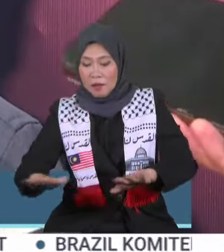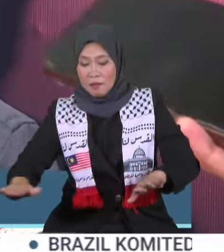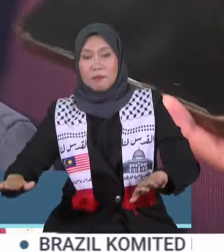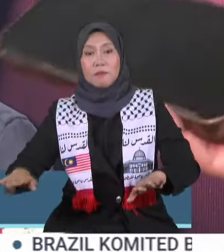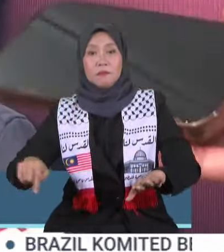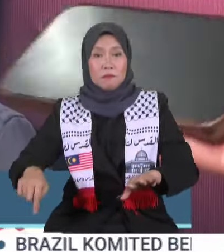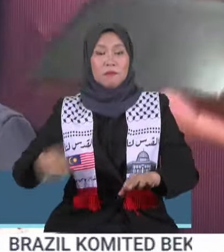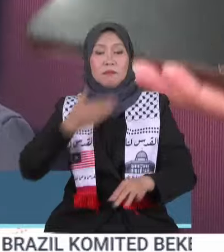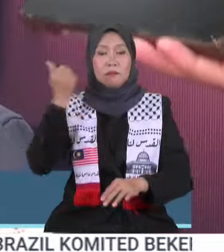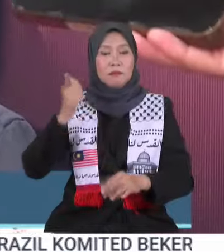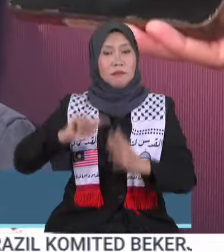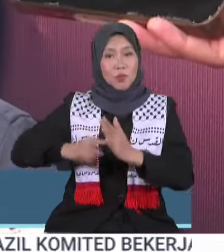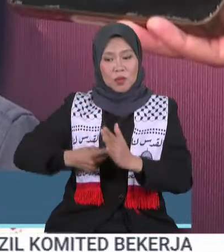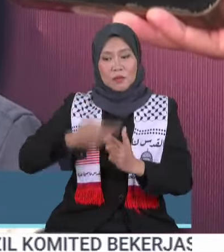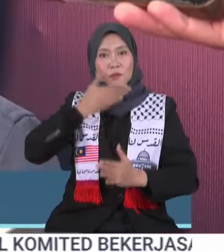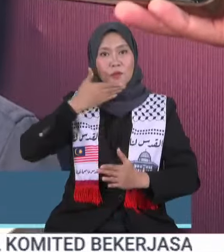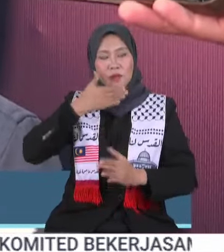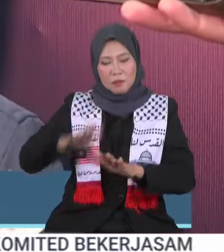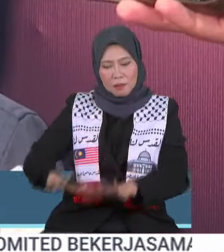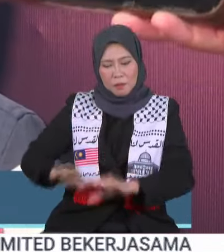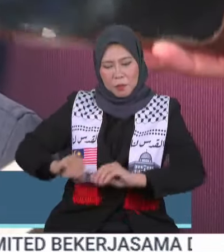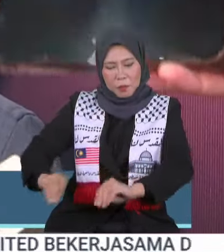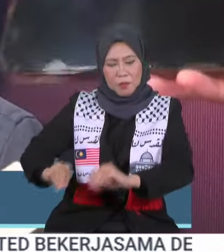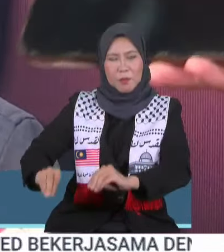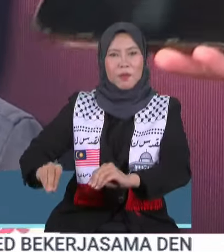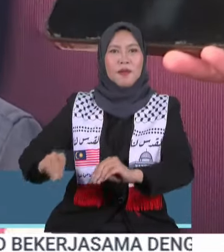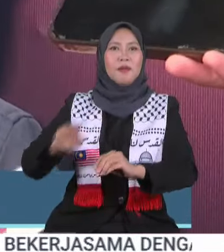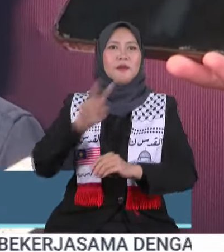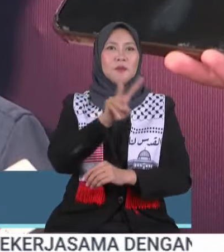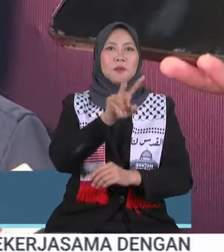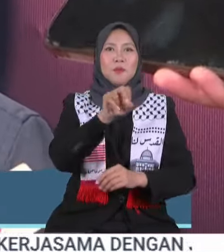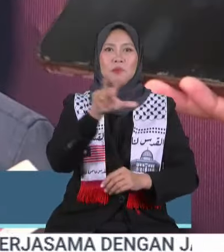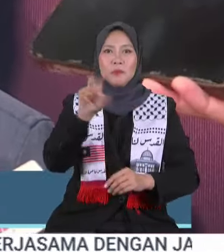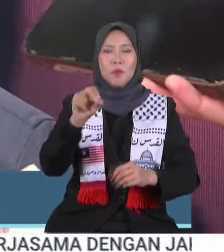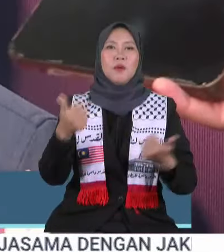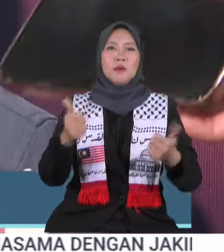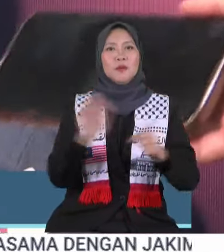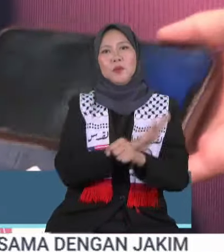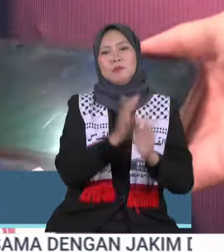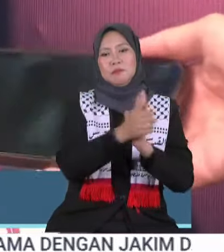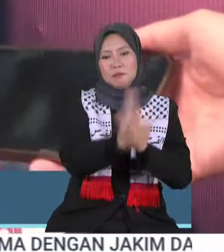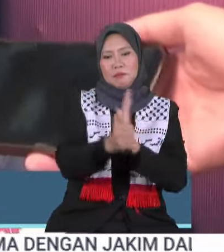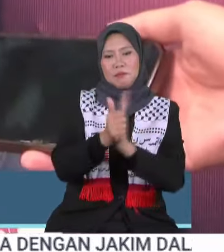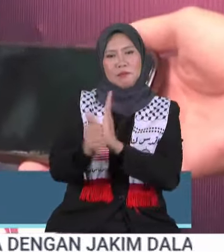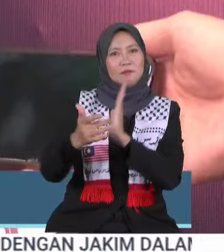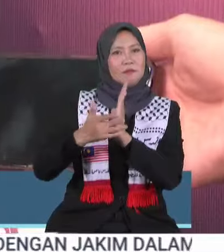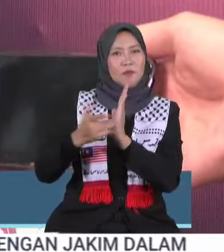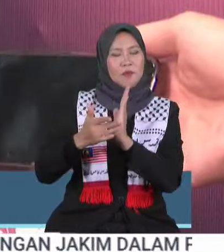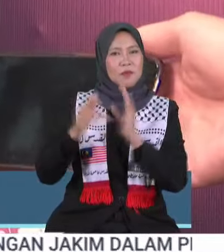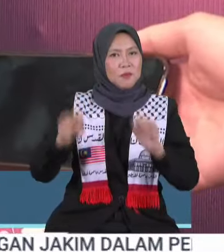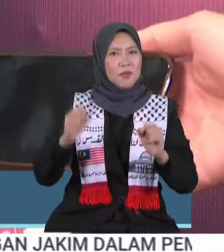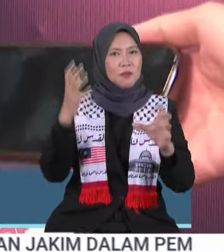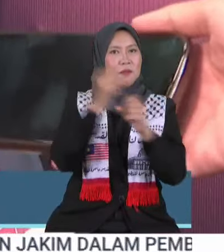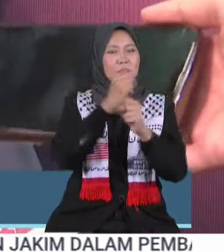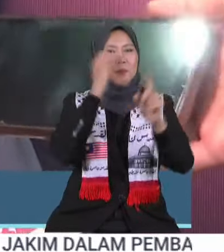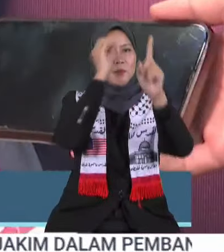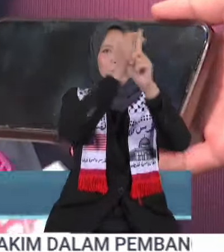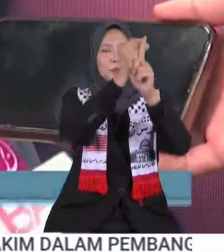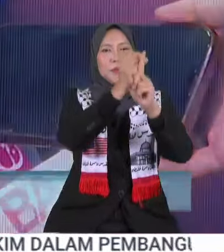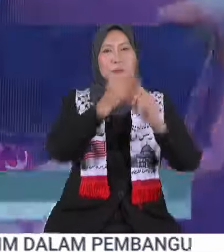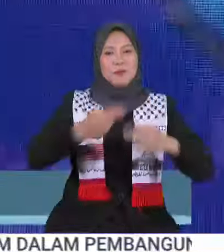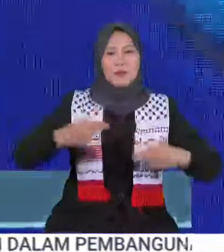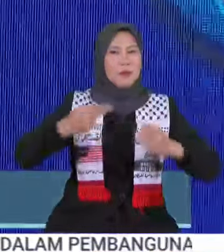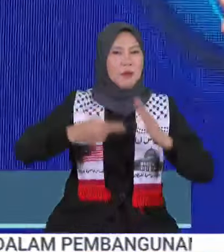especially, because we need to start young, and then by 2030 we will have enough talent to achieve the goal of a